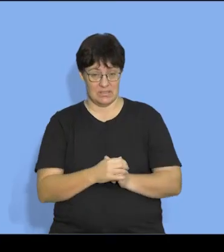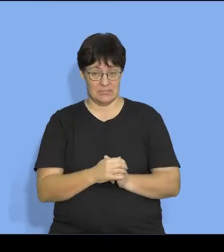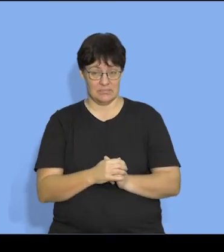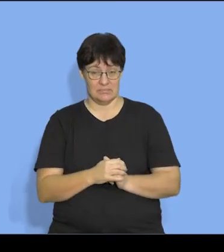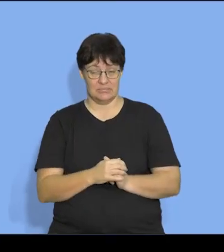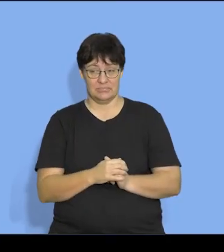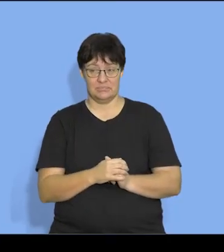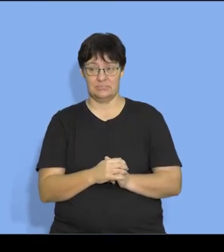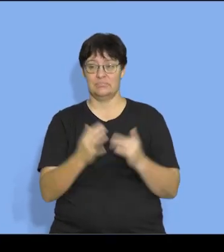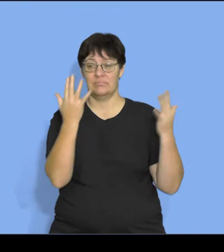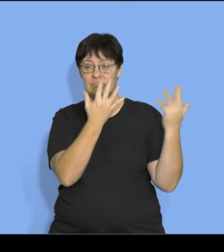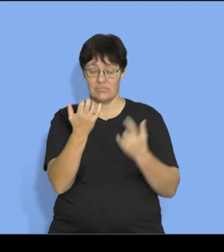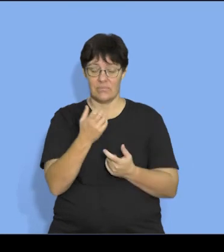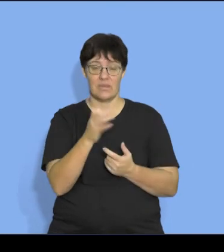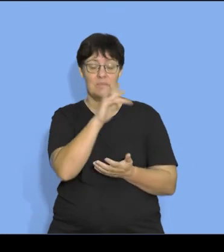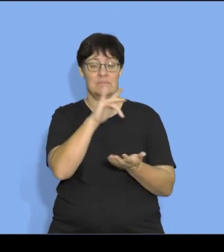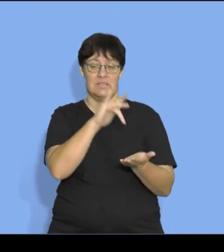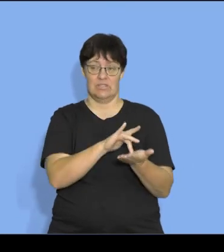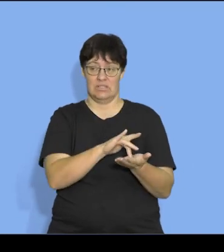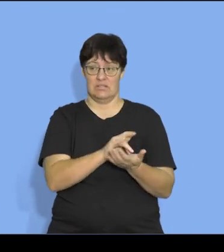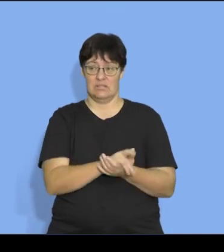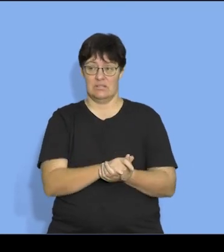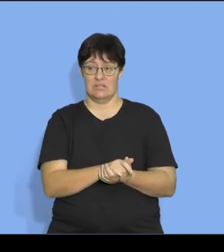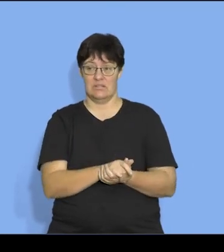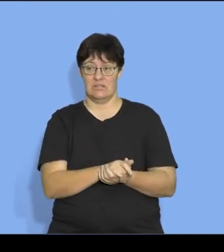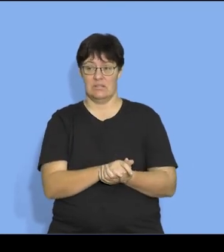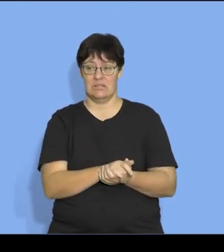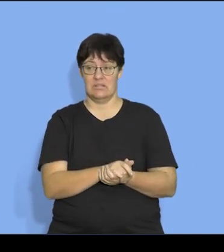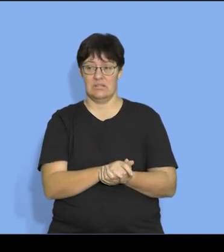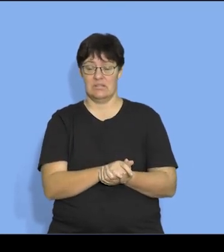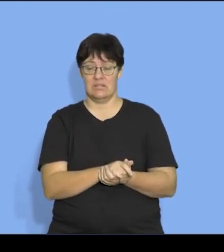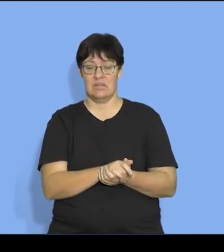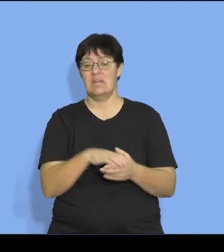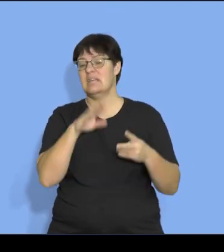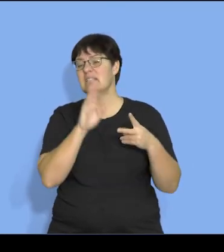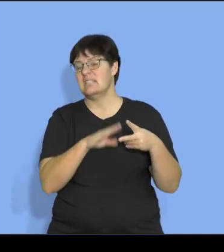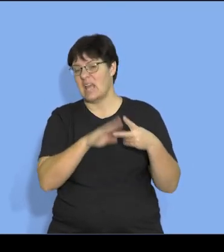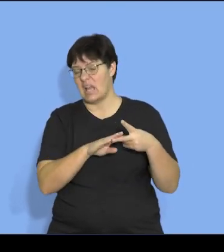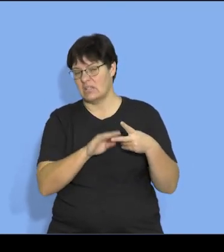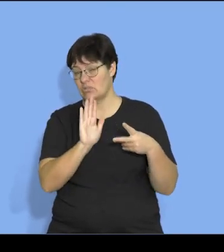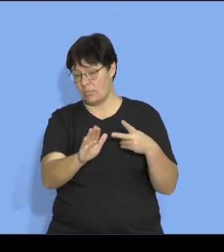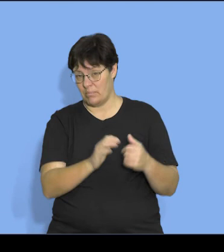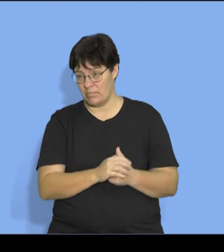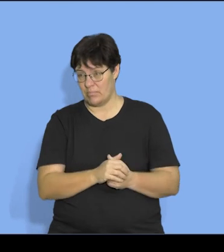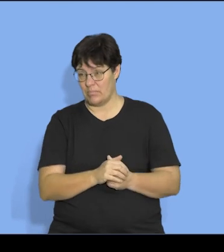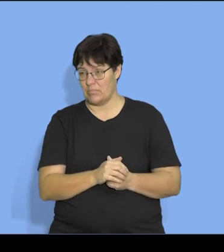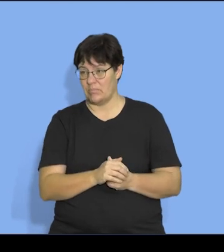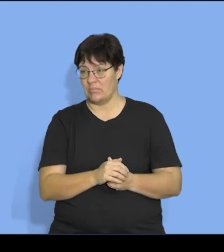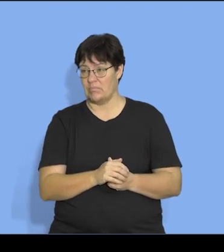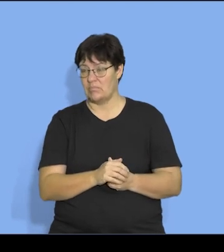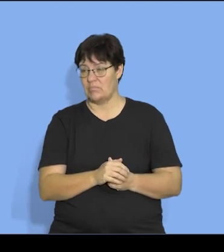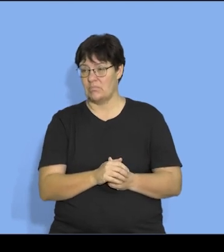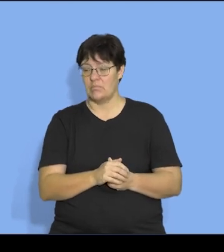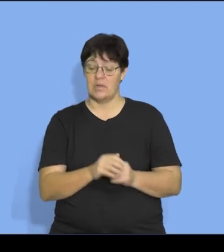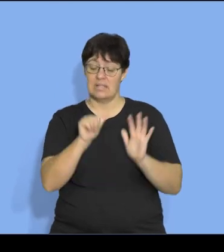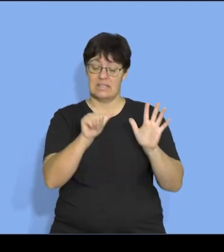So calculate their position at the second stop. So they would have